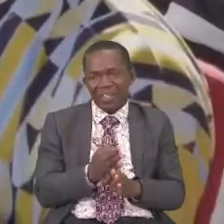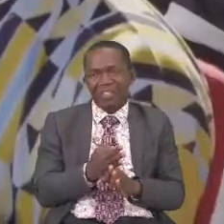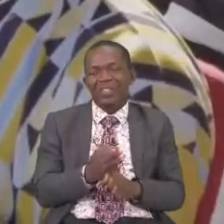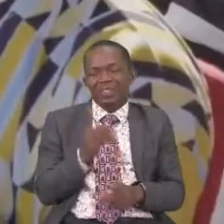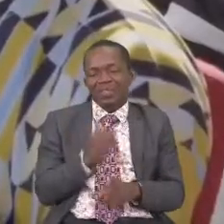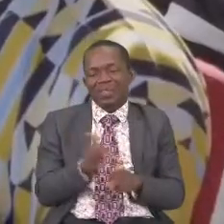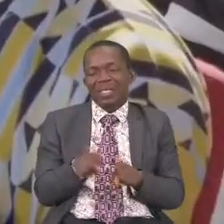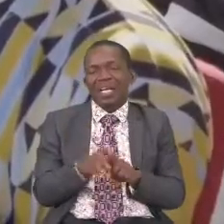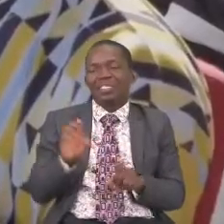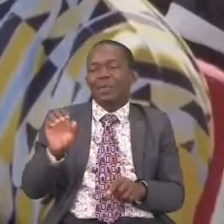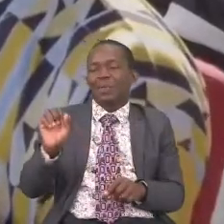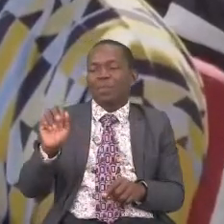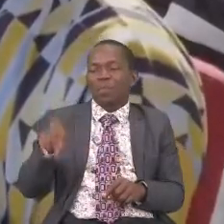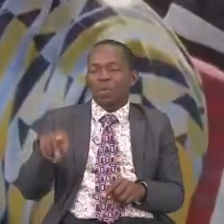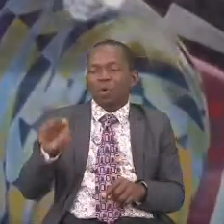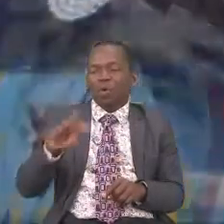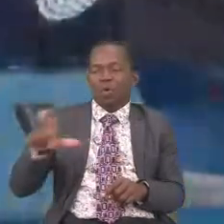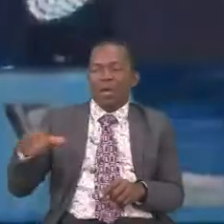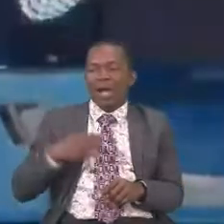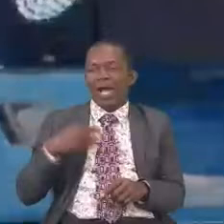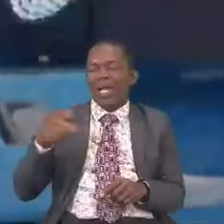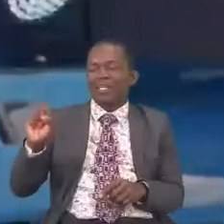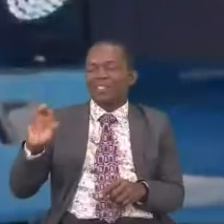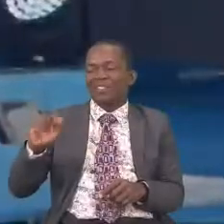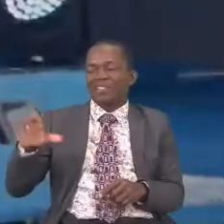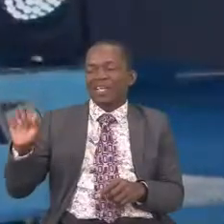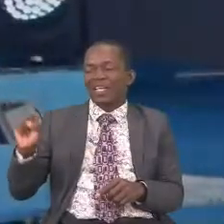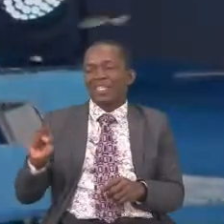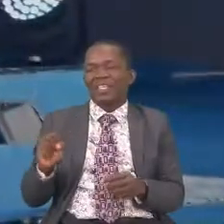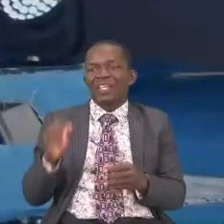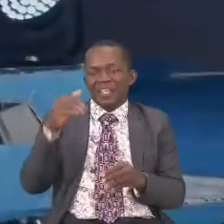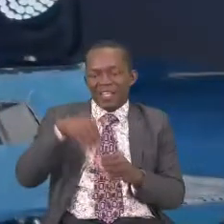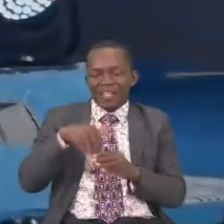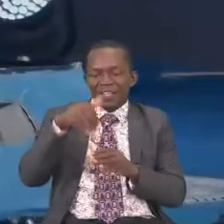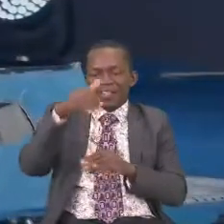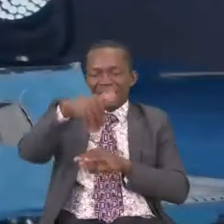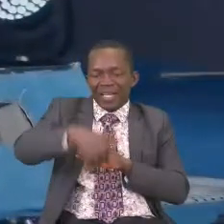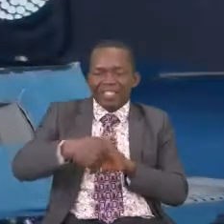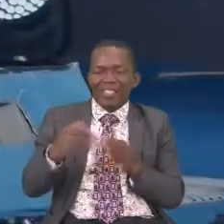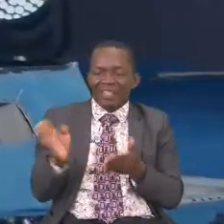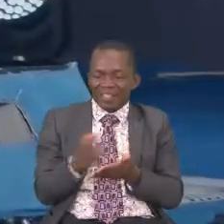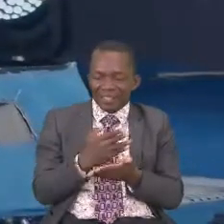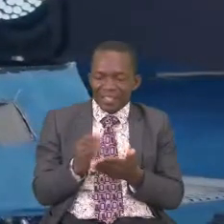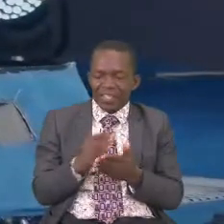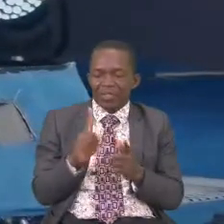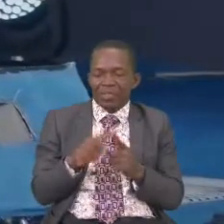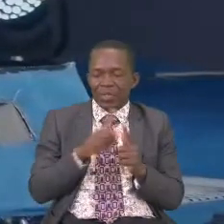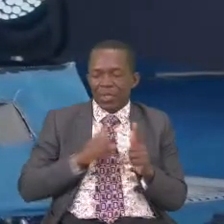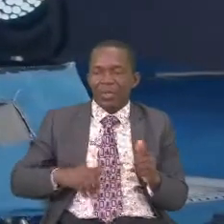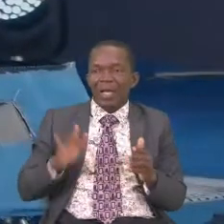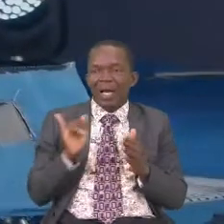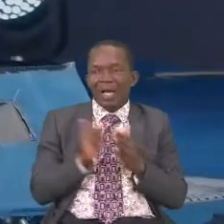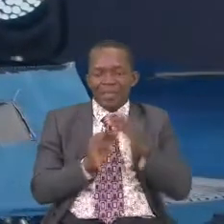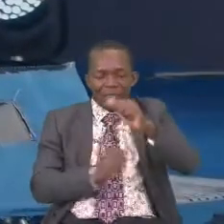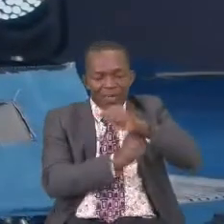Paul and Silas in the midnight, they preached unto the Lord, and they sang praises unto the Lord, and the foundation of